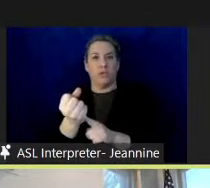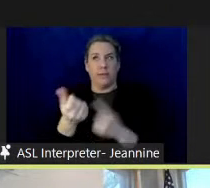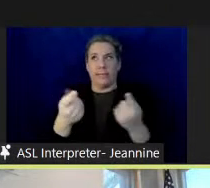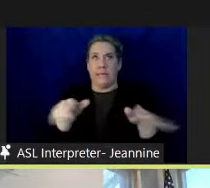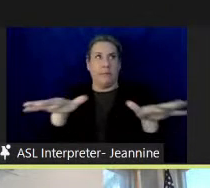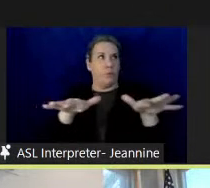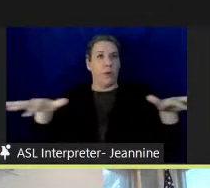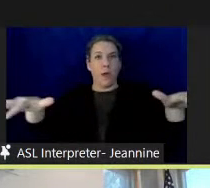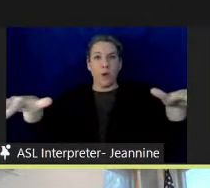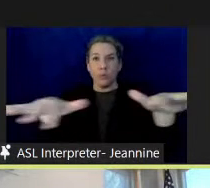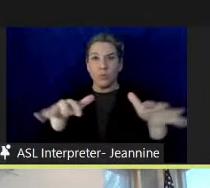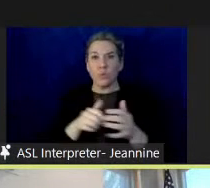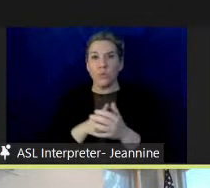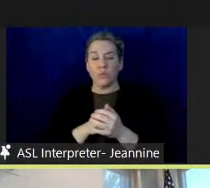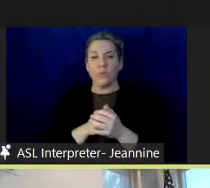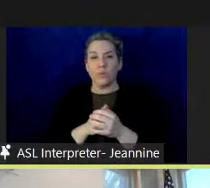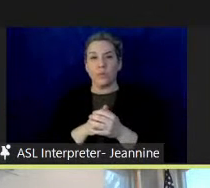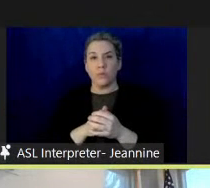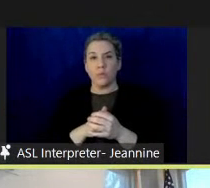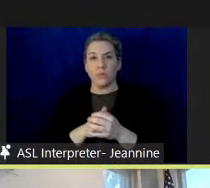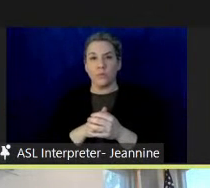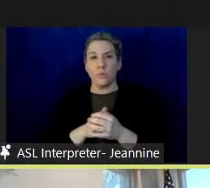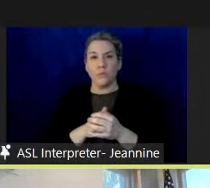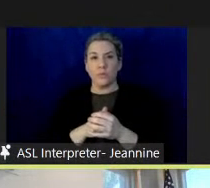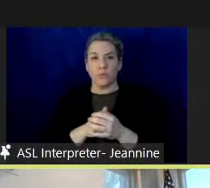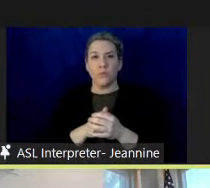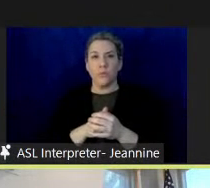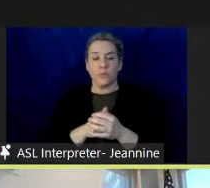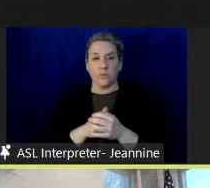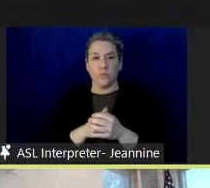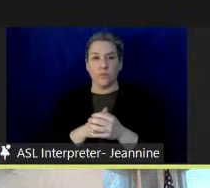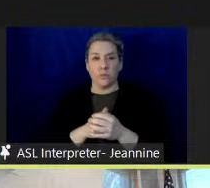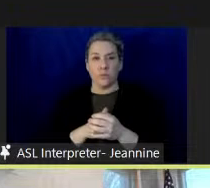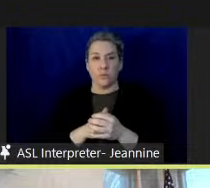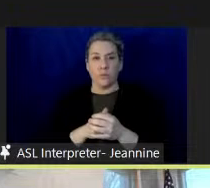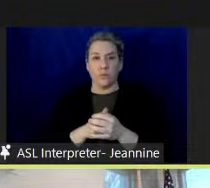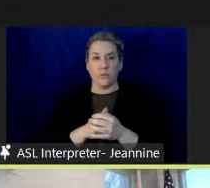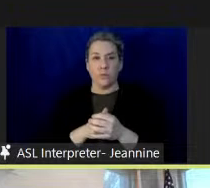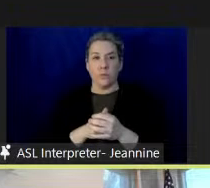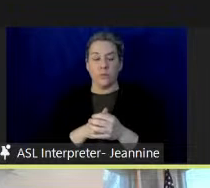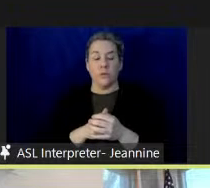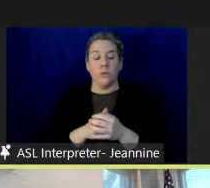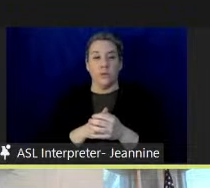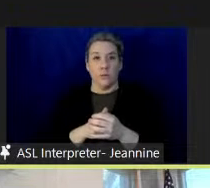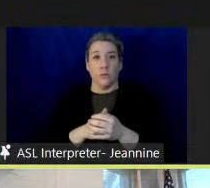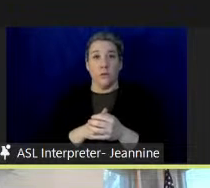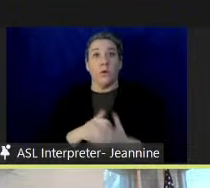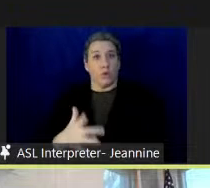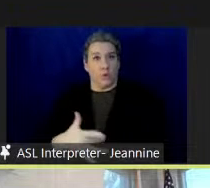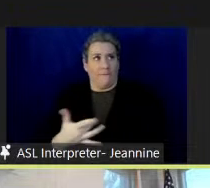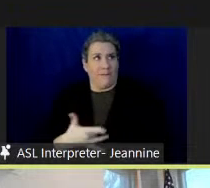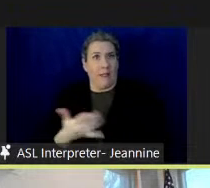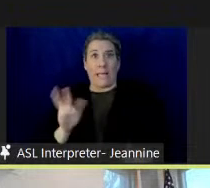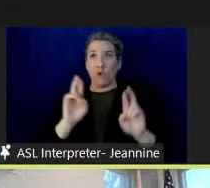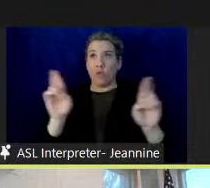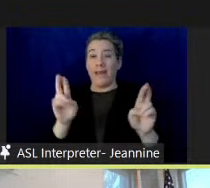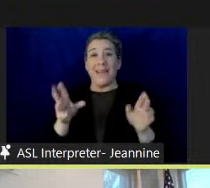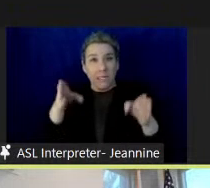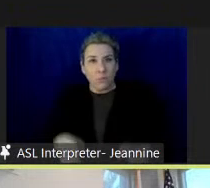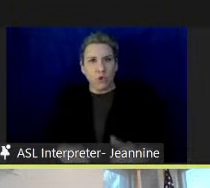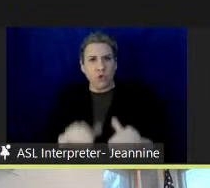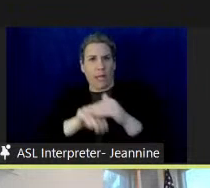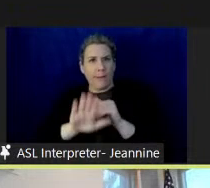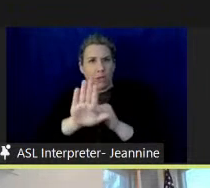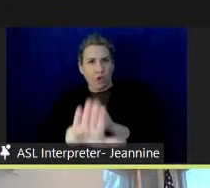you. Okay, but in order to put ourselves in that frame of mind, this individual has come into your space, whether it's your